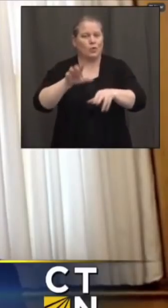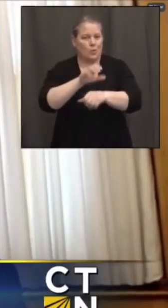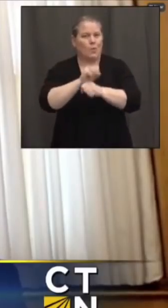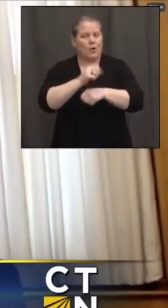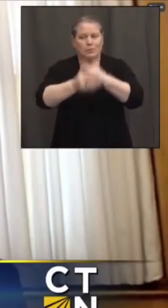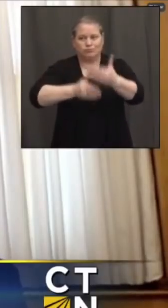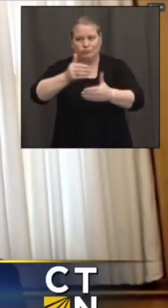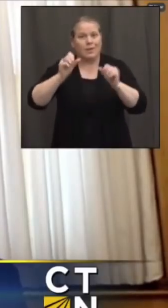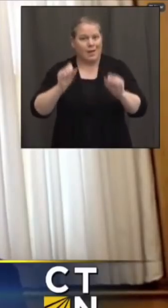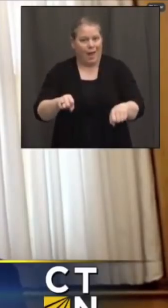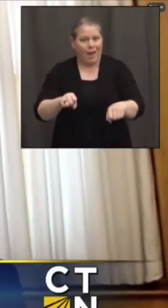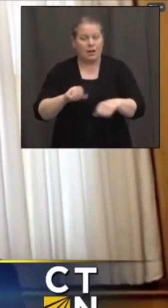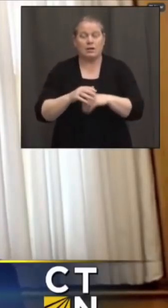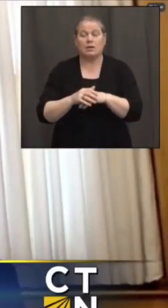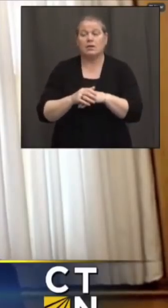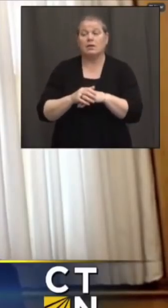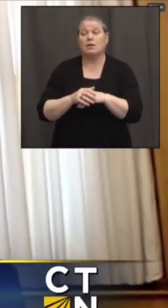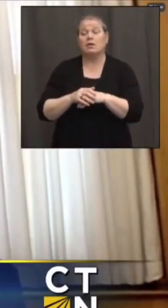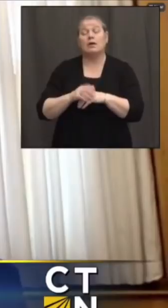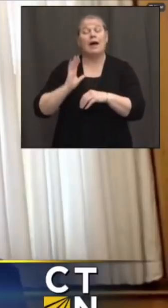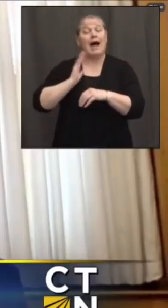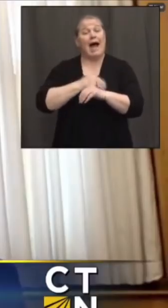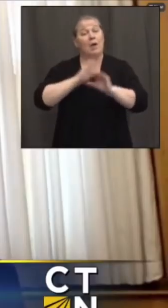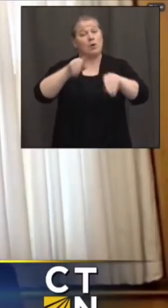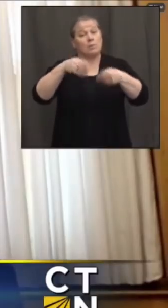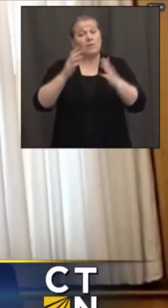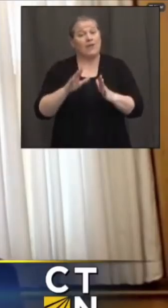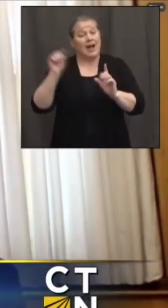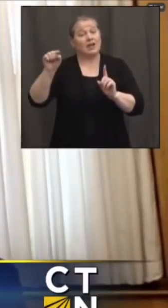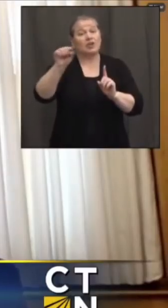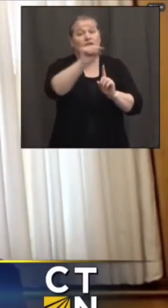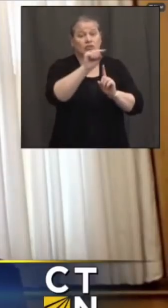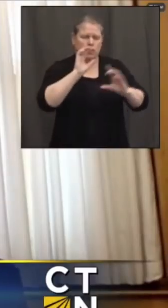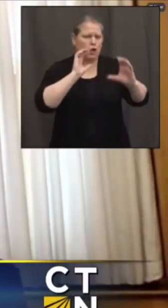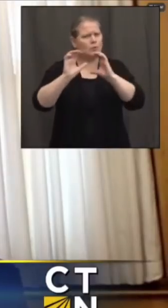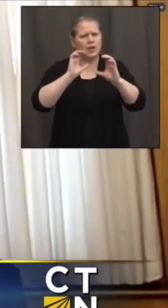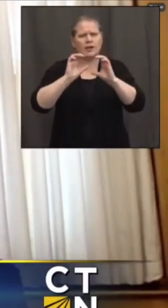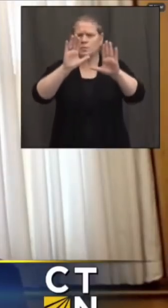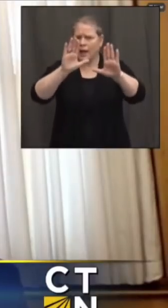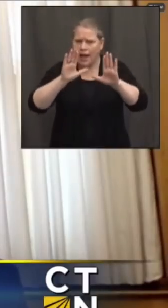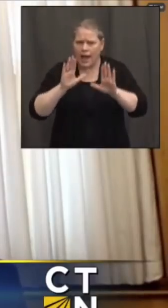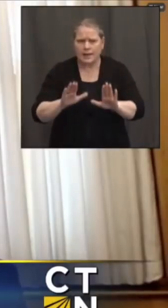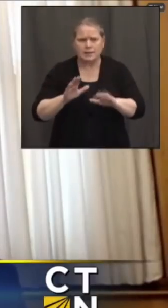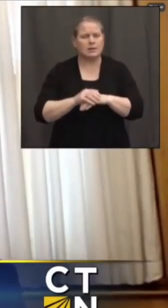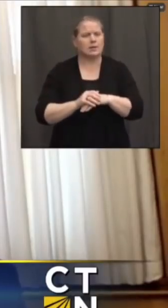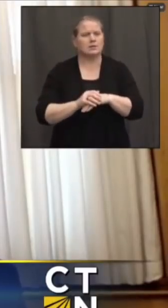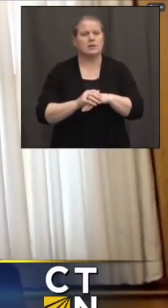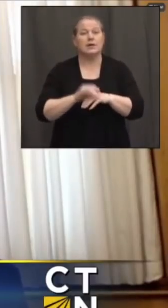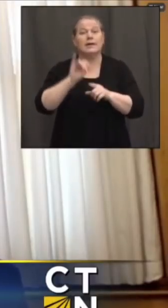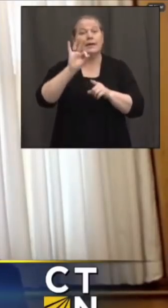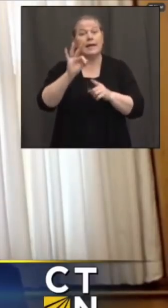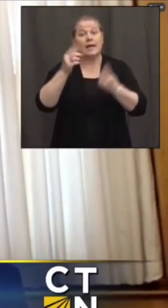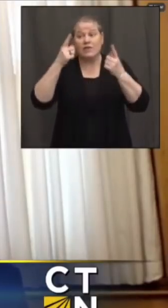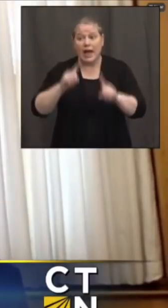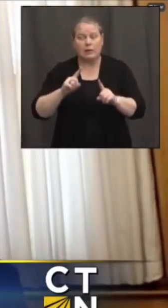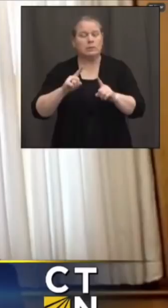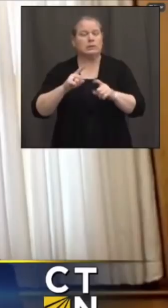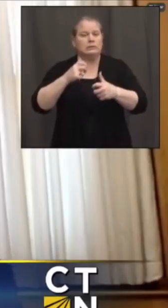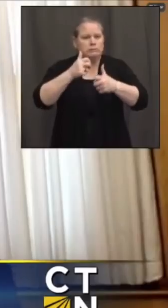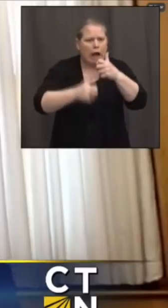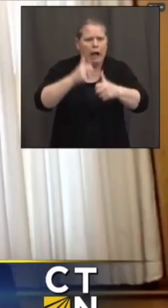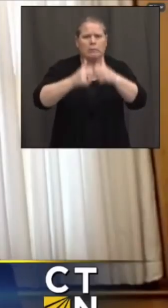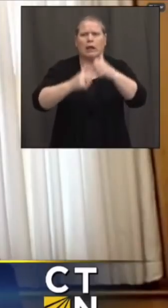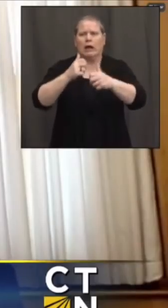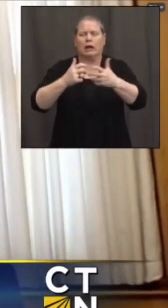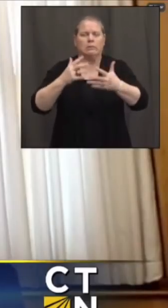think, the communication with our providers overall has been excellent. When they reach out to us, if they do have any challenges, we're usually able to